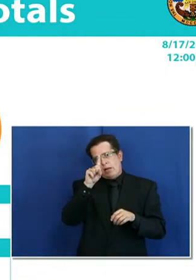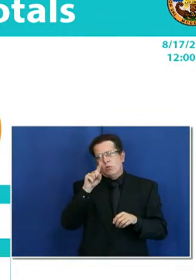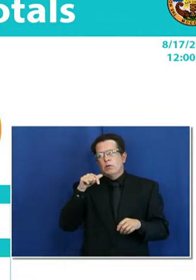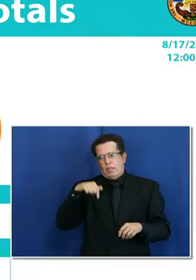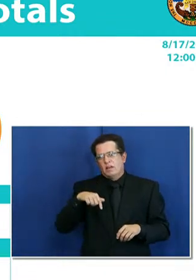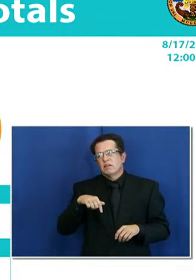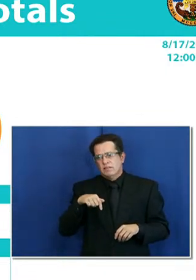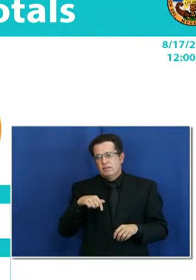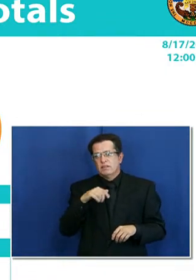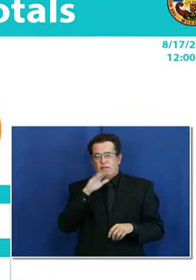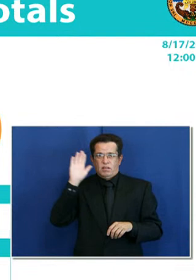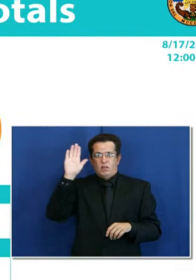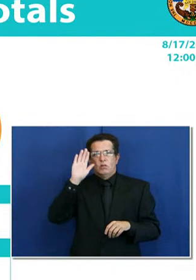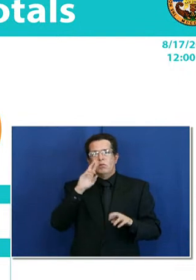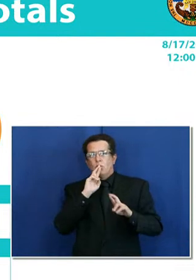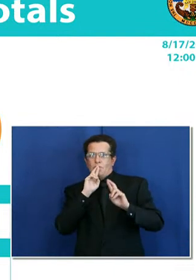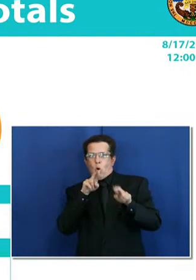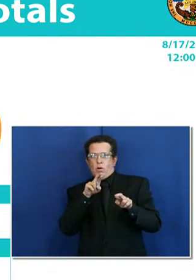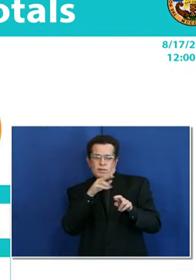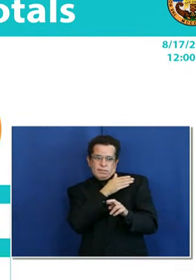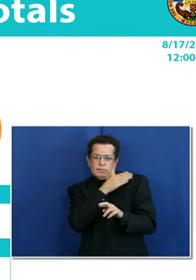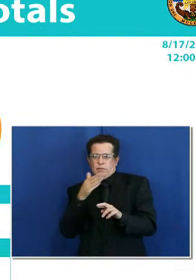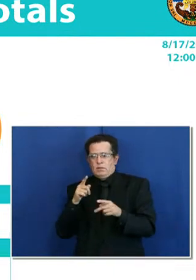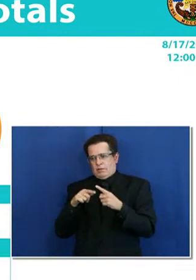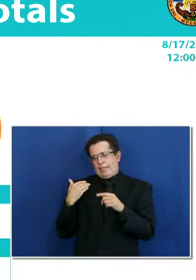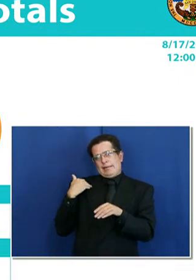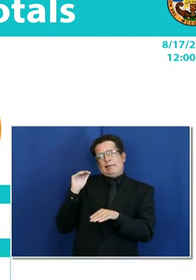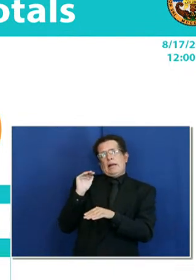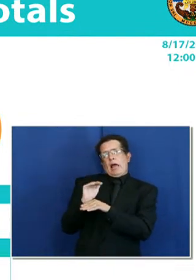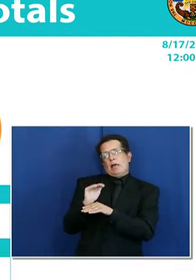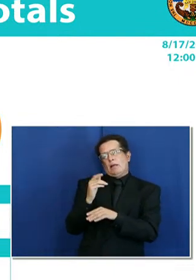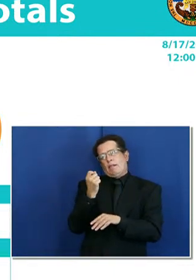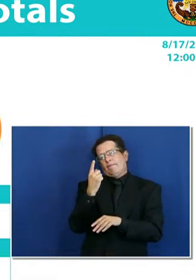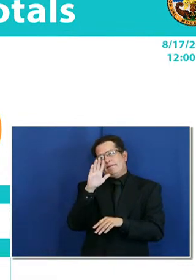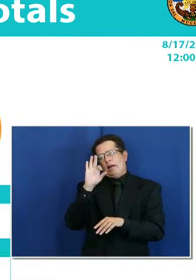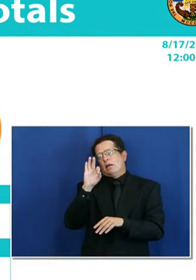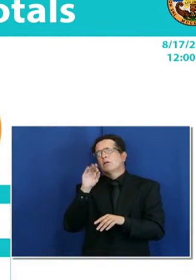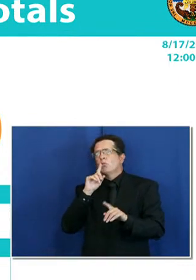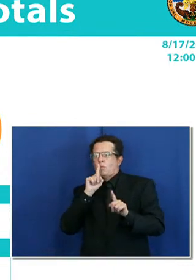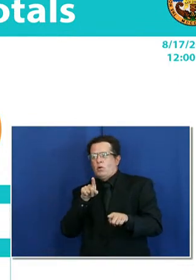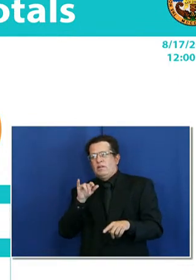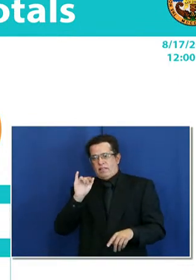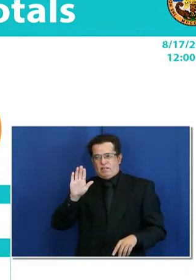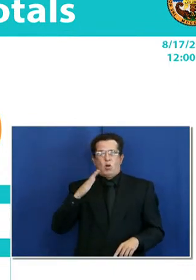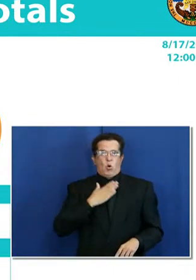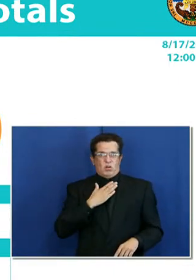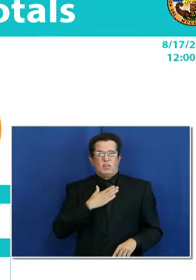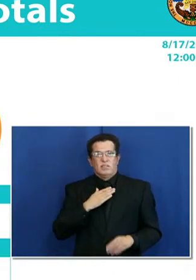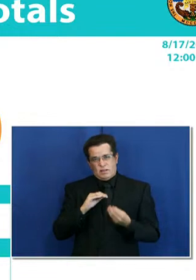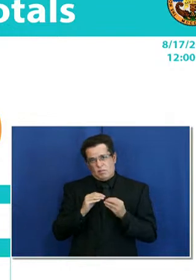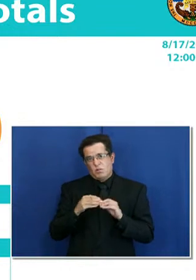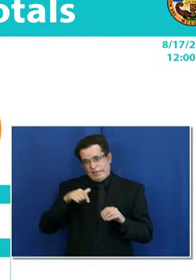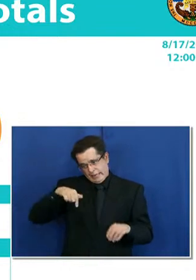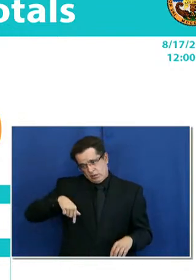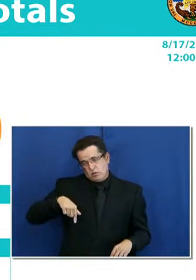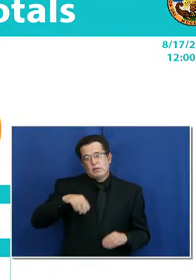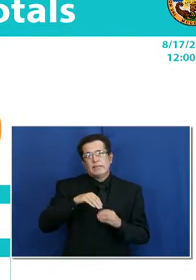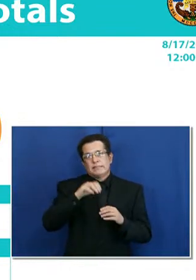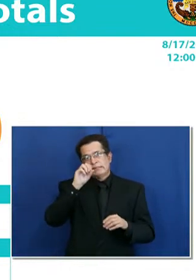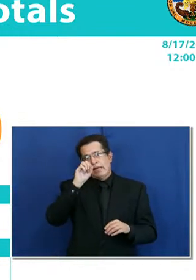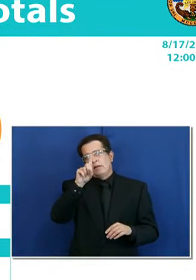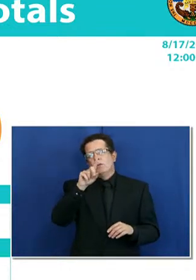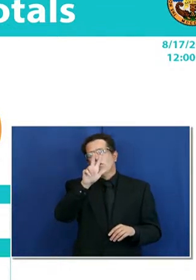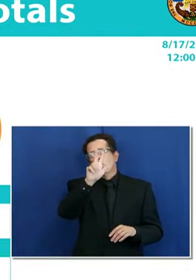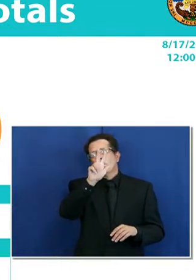were made to our epidemiology program up through 11:59 last evening. Today, there is a total of